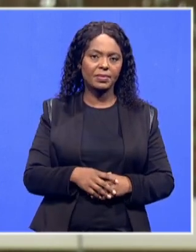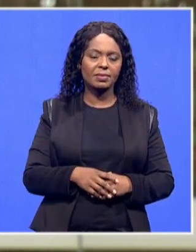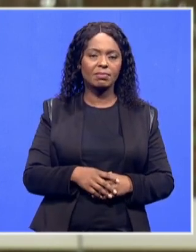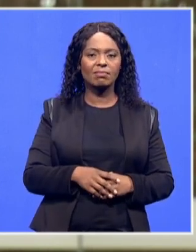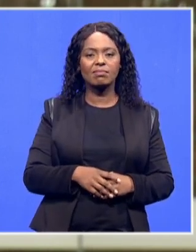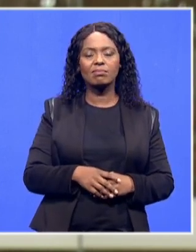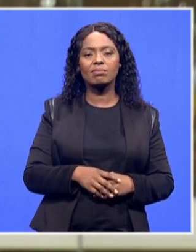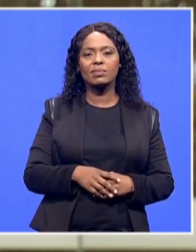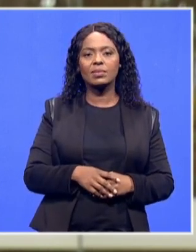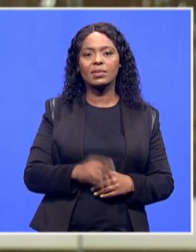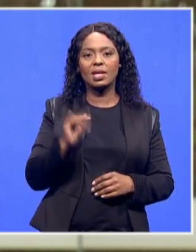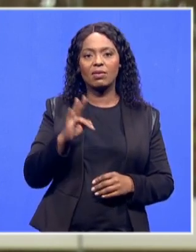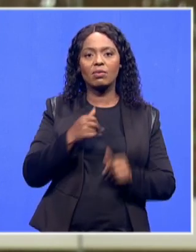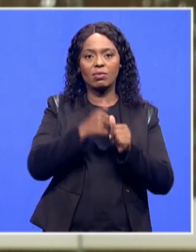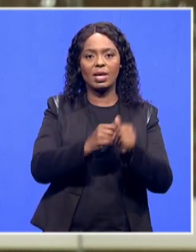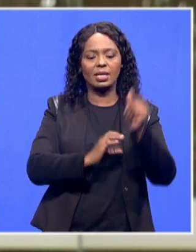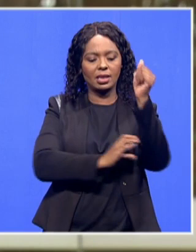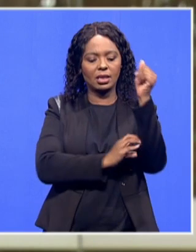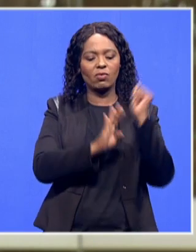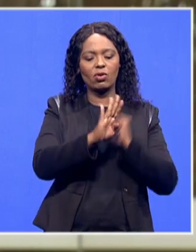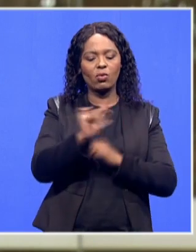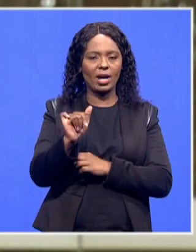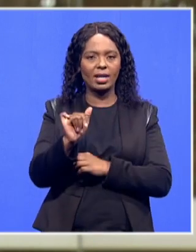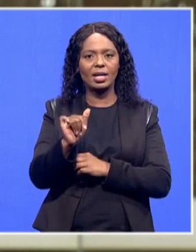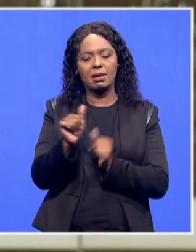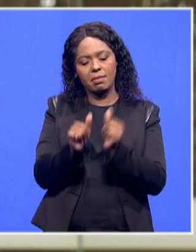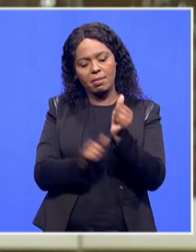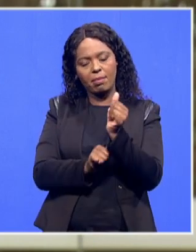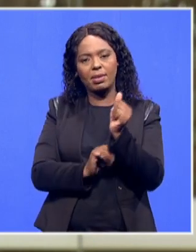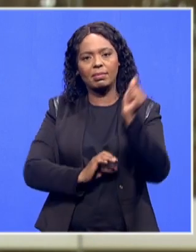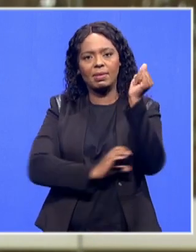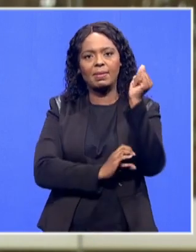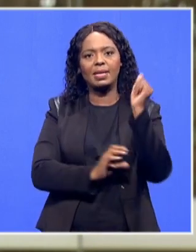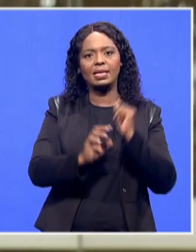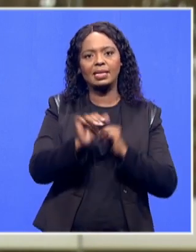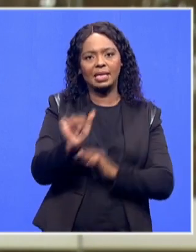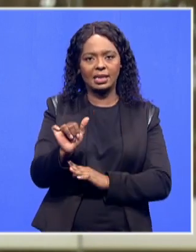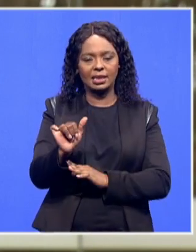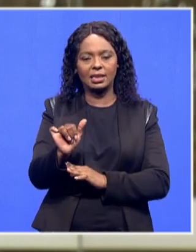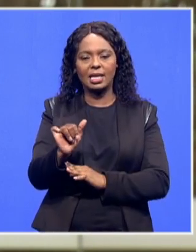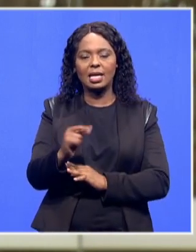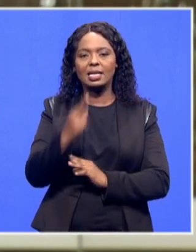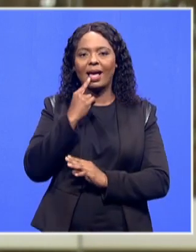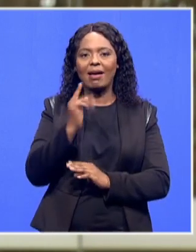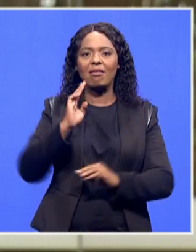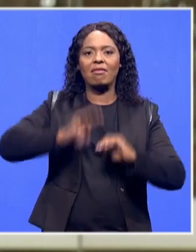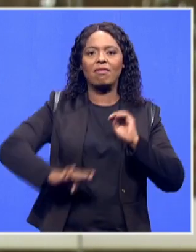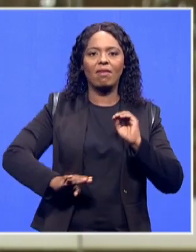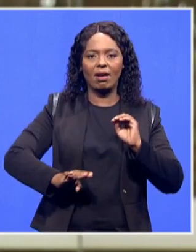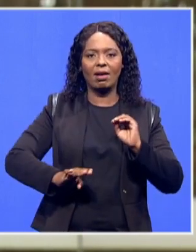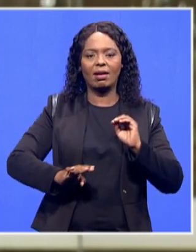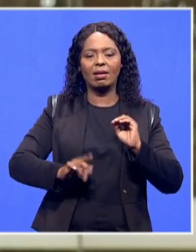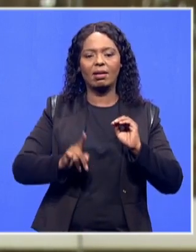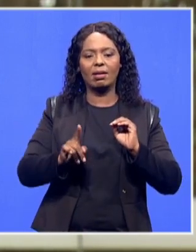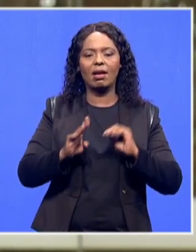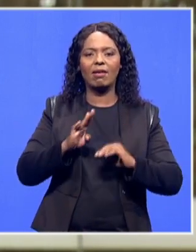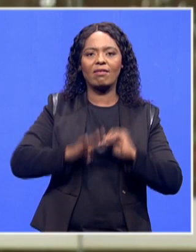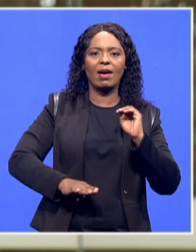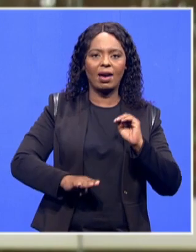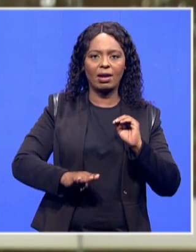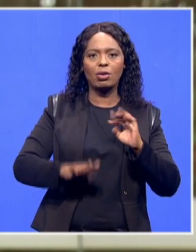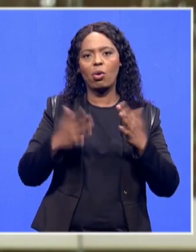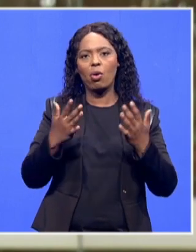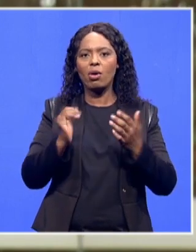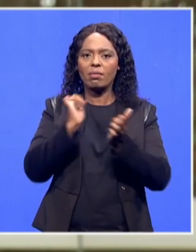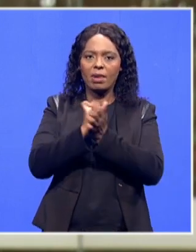read Section 41, subsection 6, and you read below, they talk about being given a fine or a sentence of 15